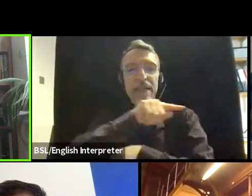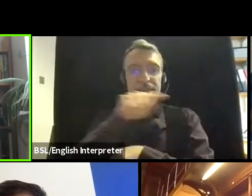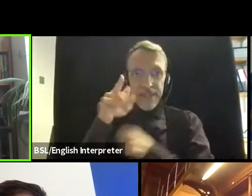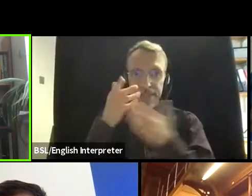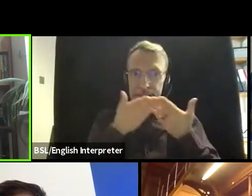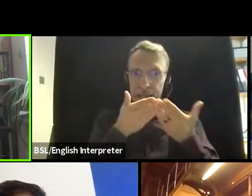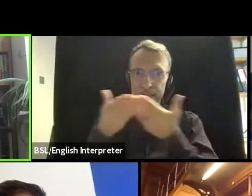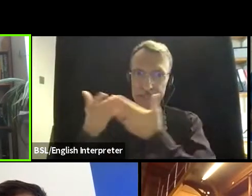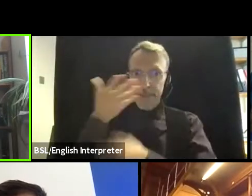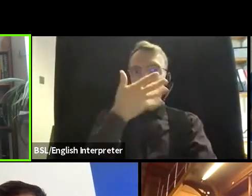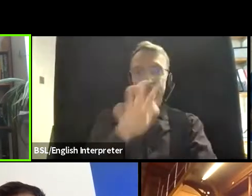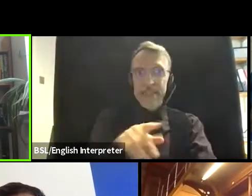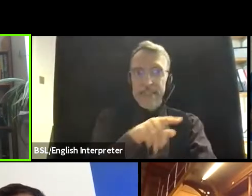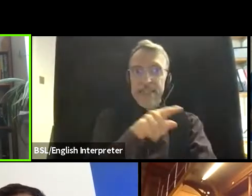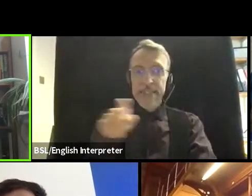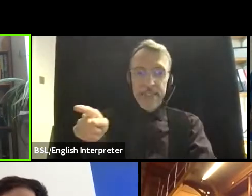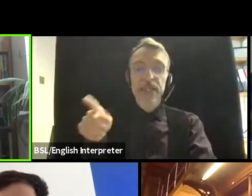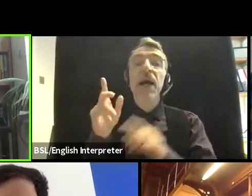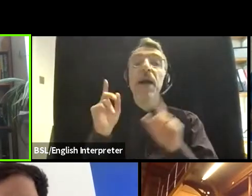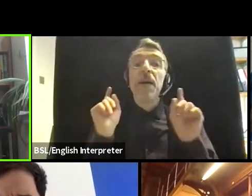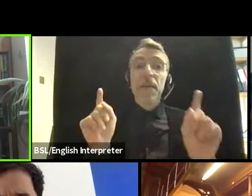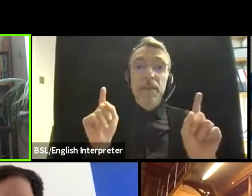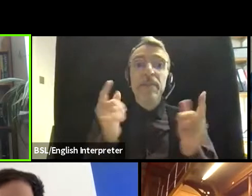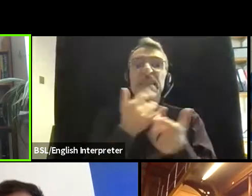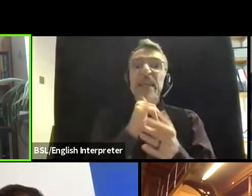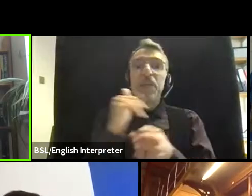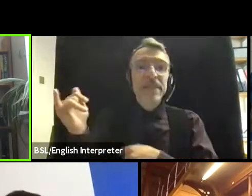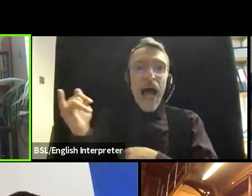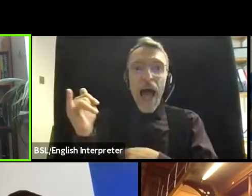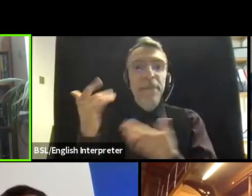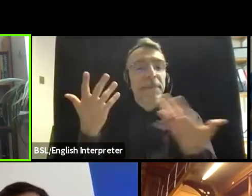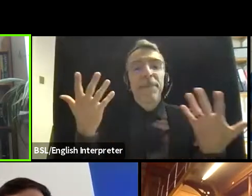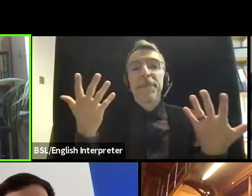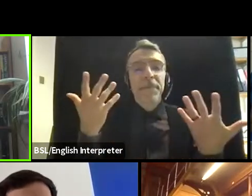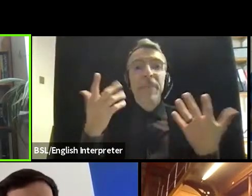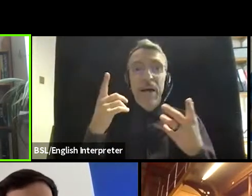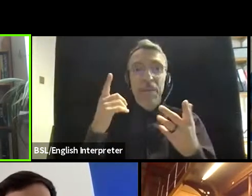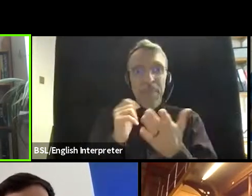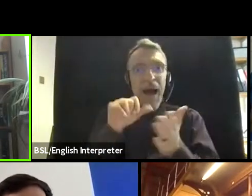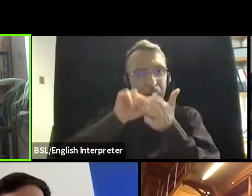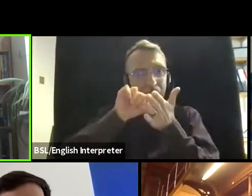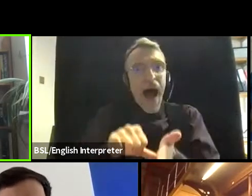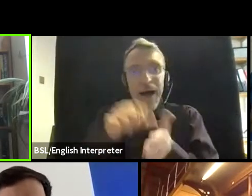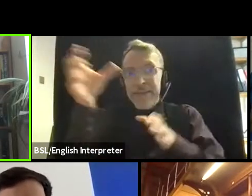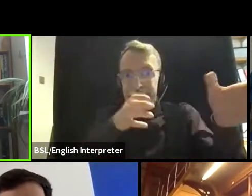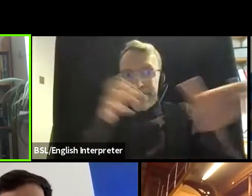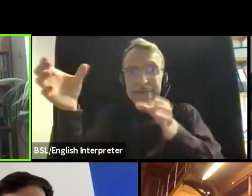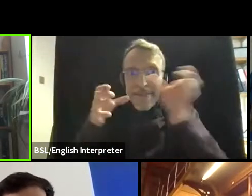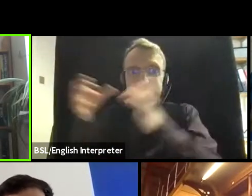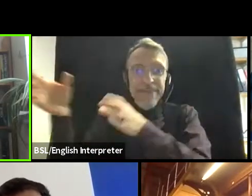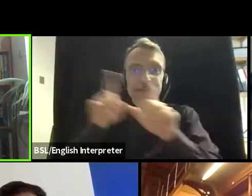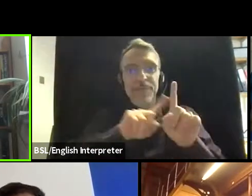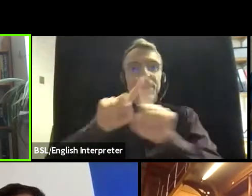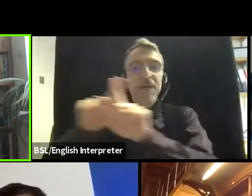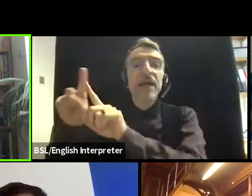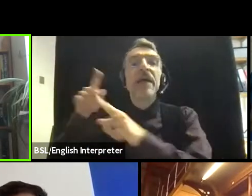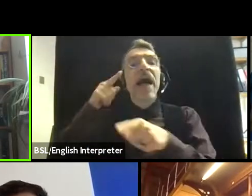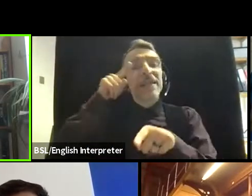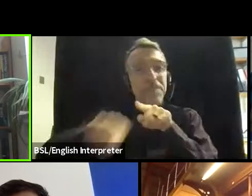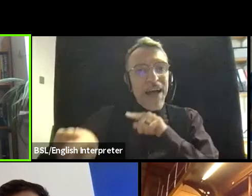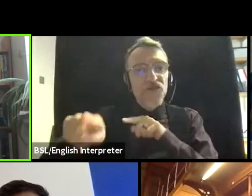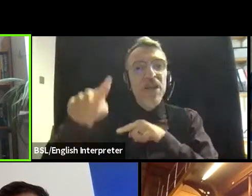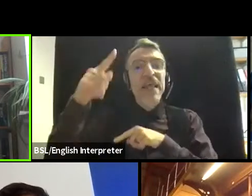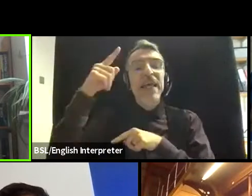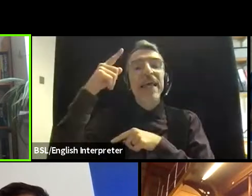recognise that it is at times quite hard to make sure that everyone's represented. And in particular, people with intellectual impairments